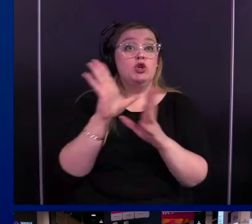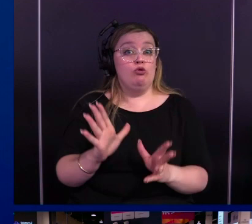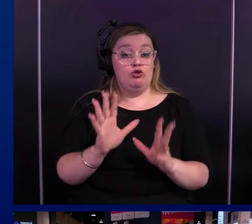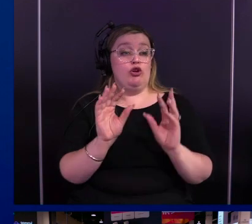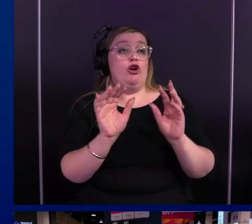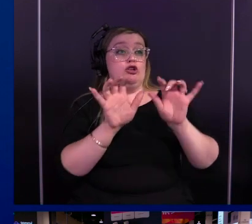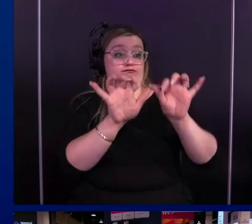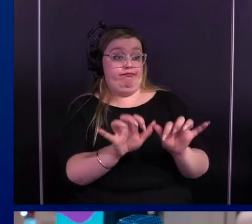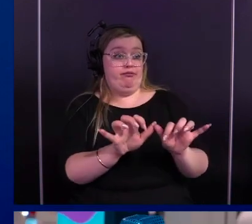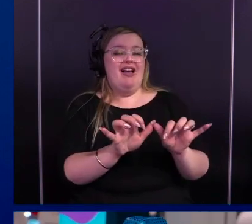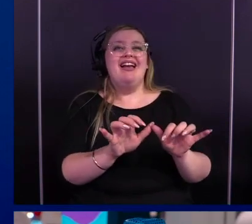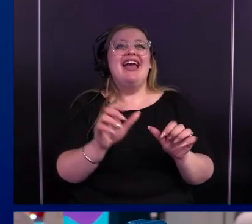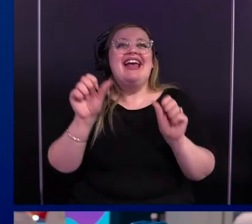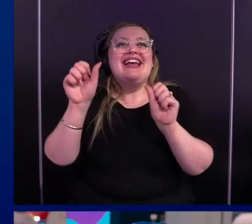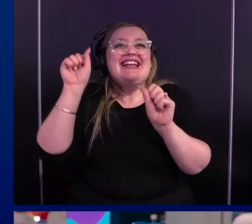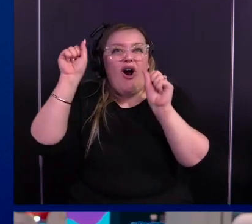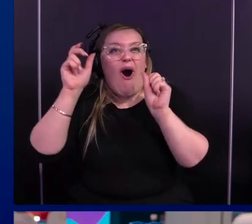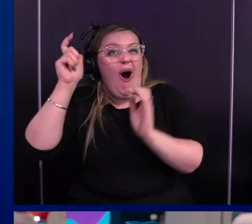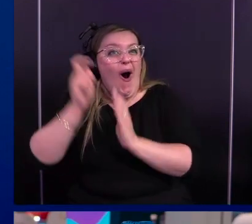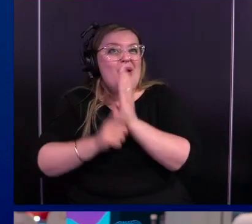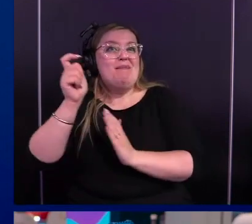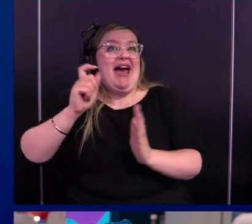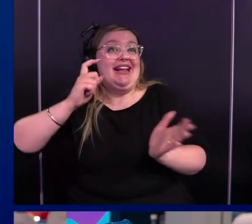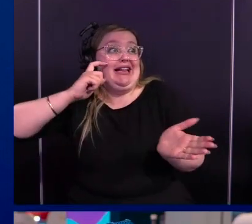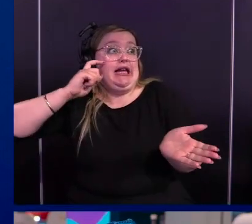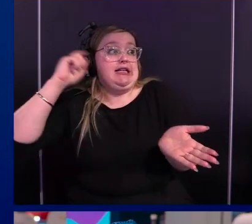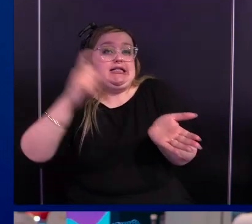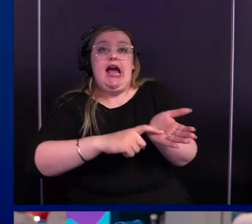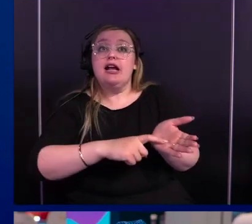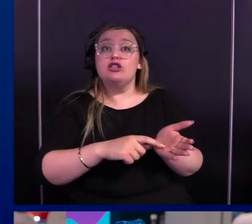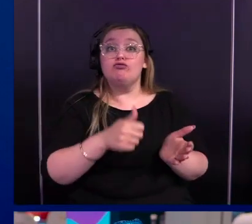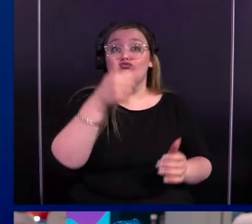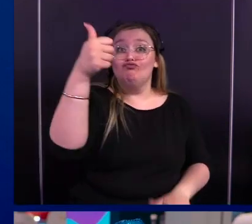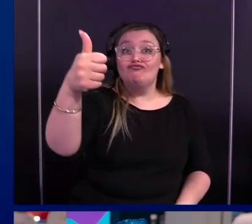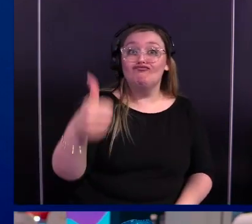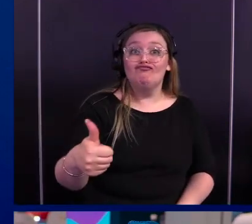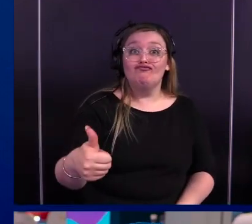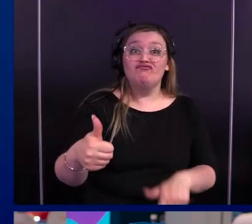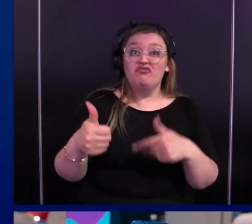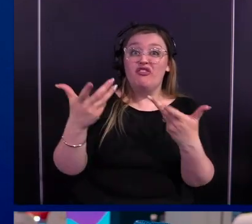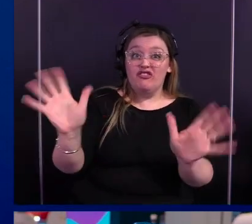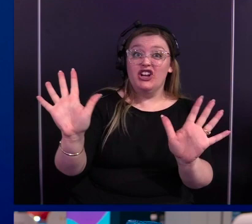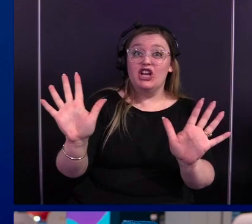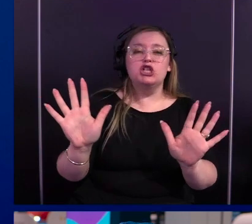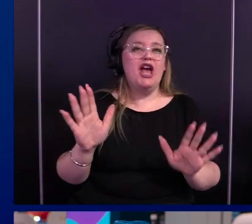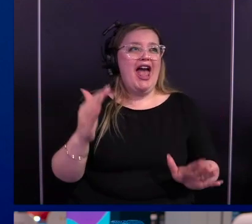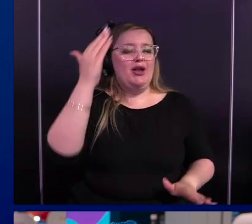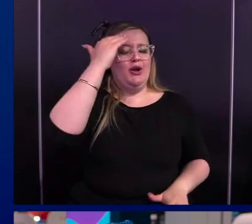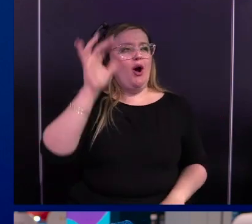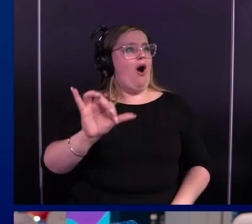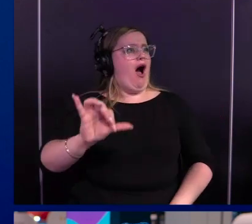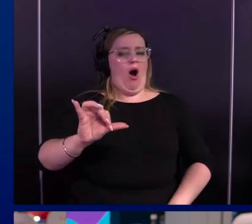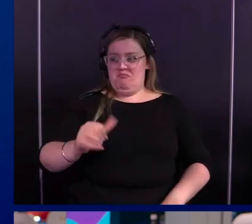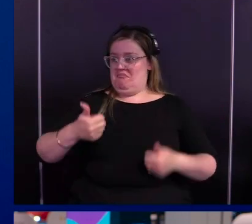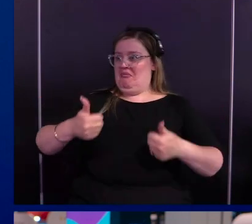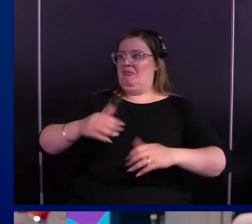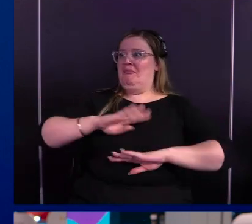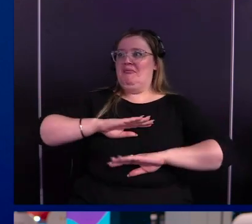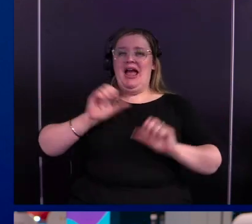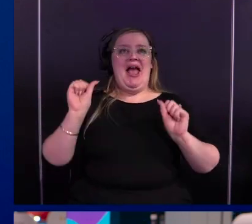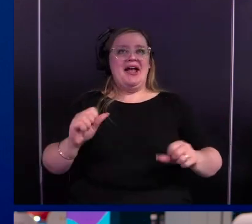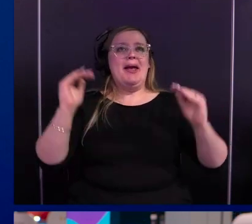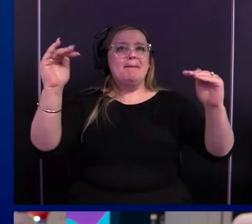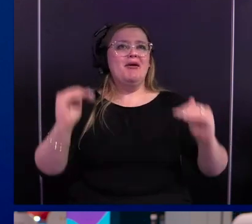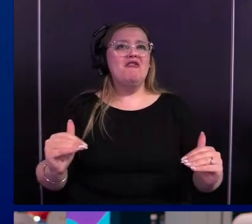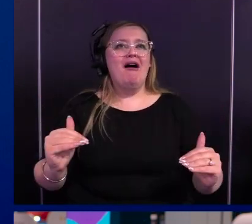automatically be able to detect that they've done it. So you get, like, the two thumbs up, and then they know they can move on to the next task. Yeah, okay. And so there's a couple ways